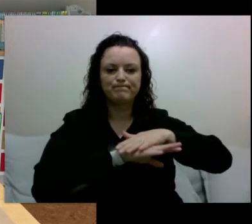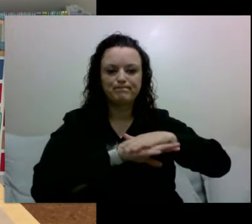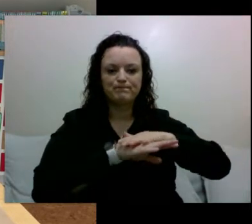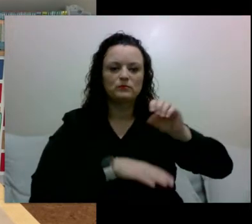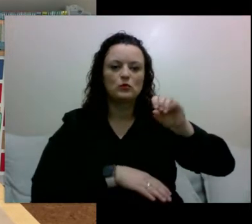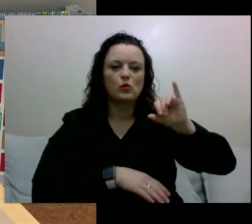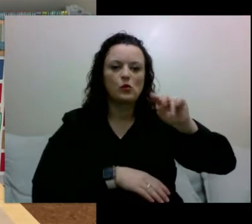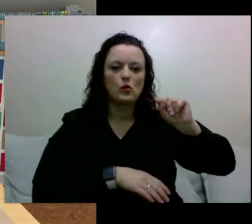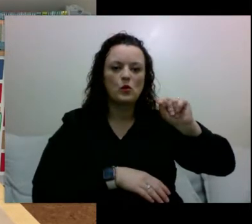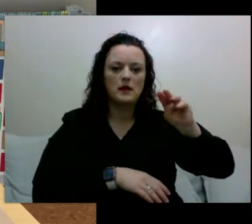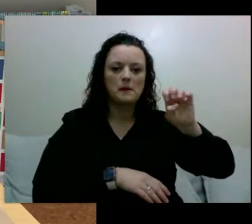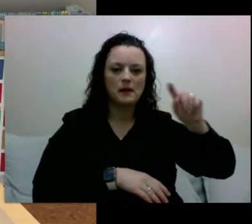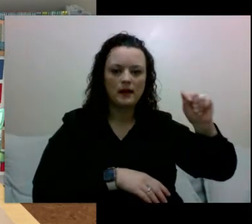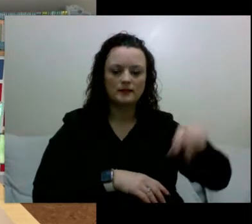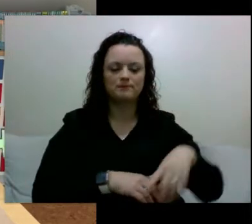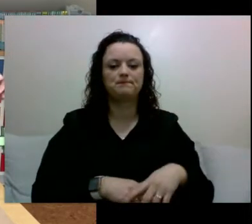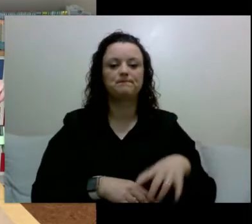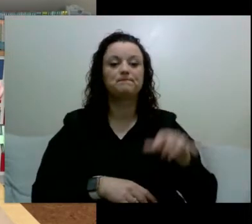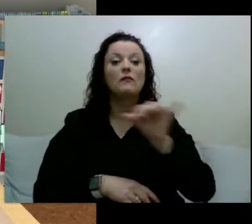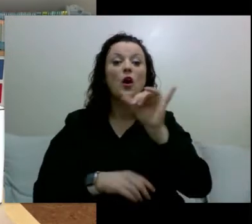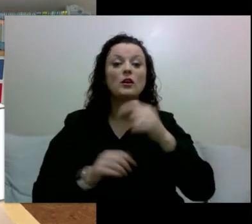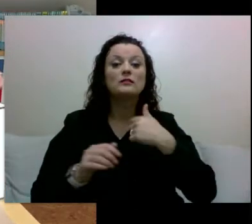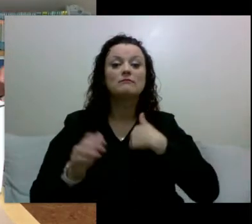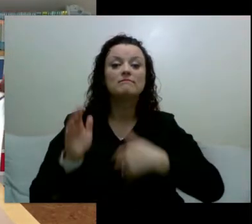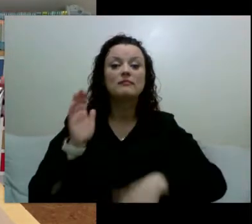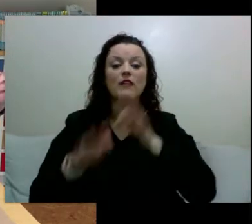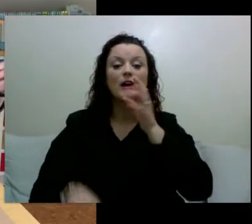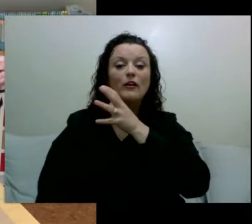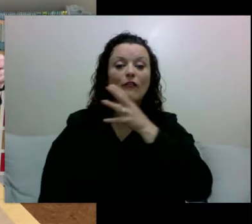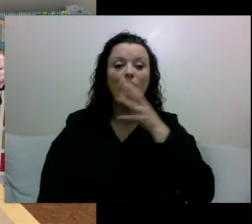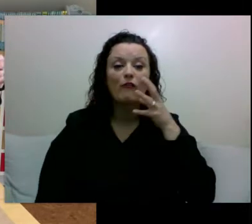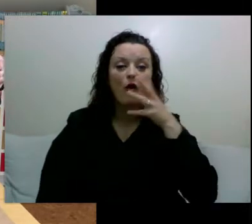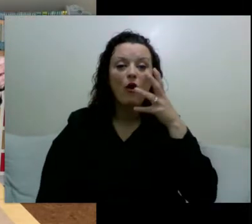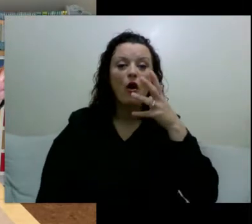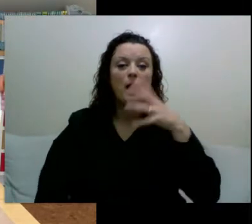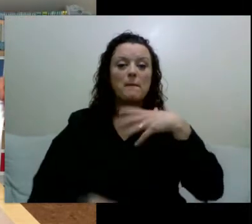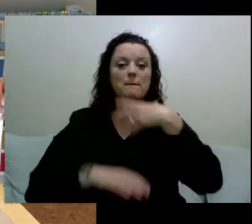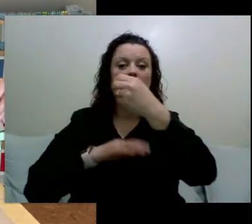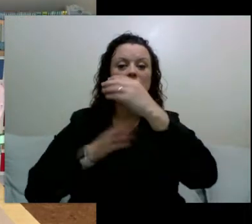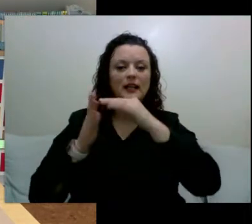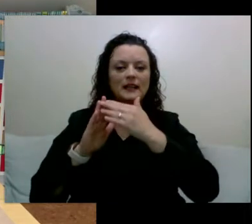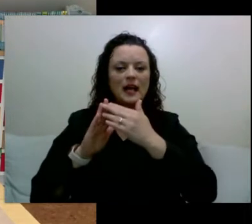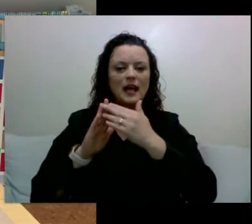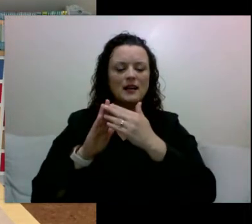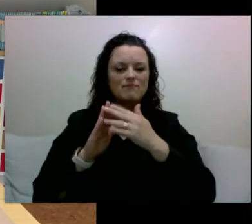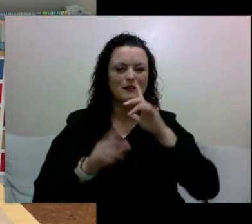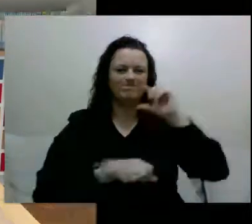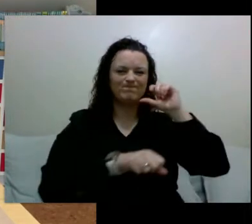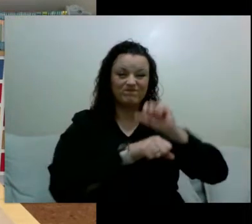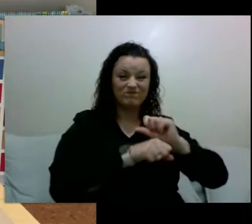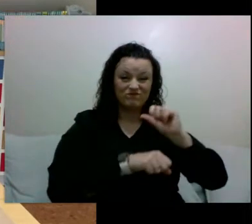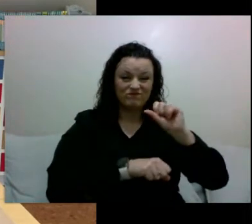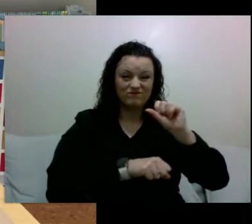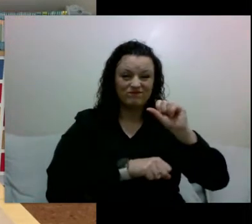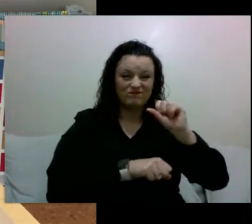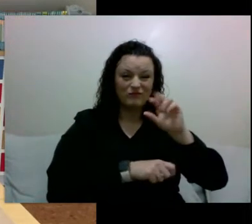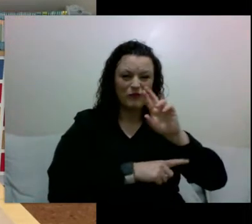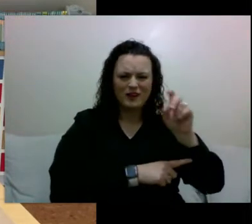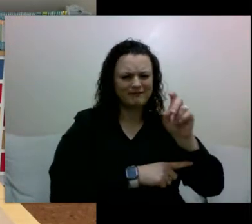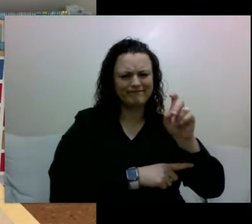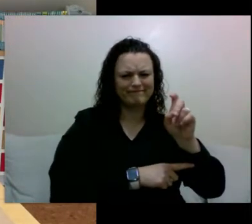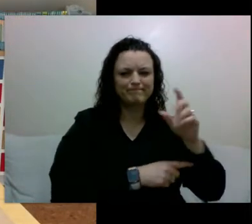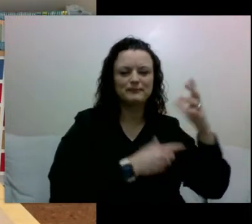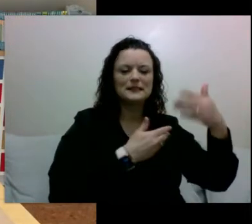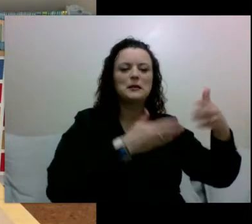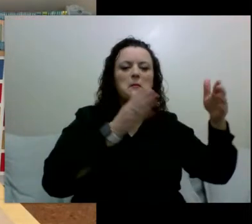farm, right? But it's just a box that I drew on, and I taped paper on